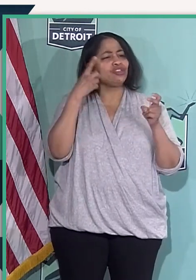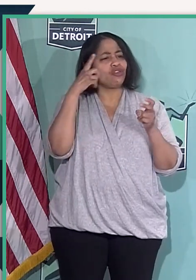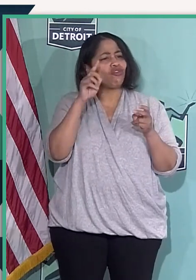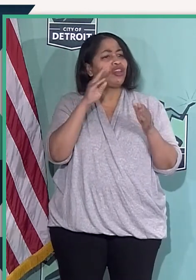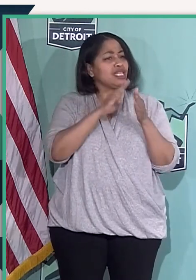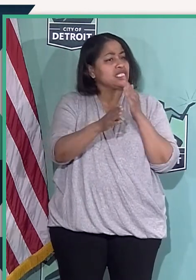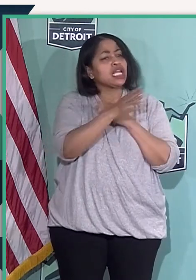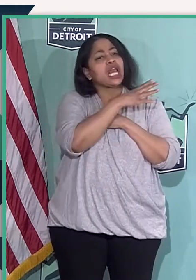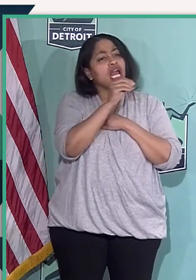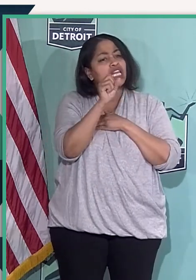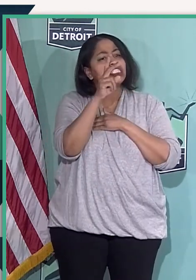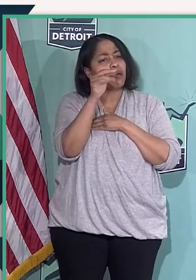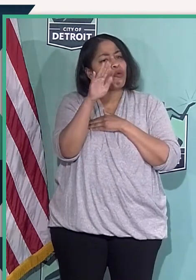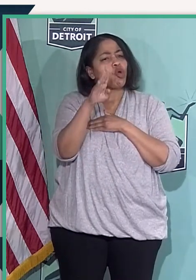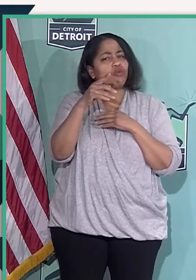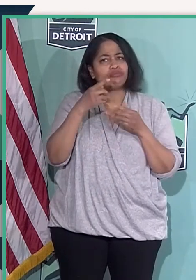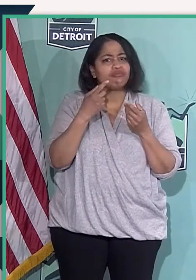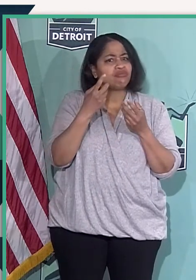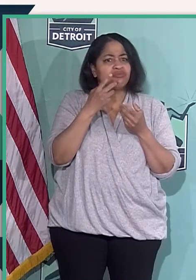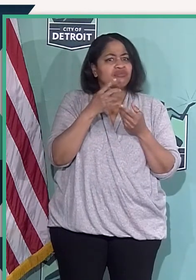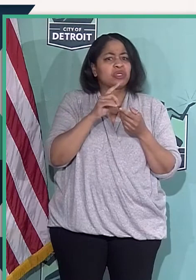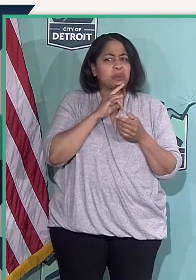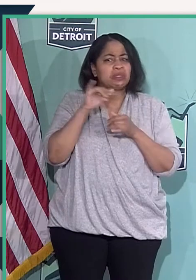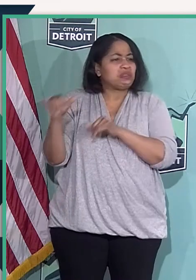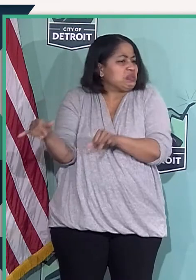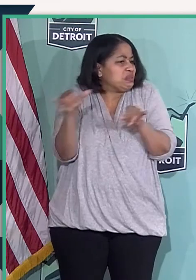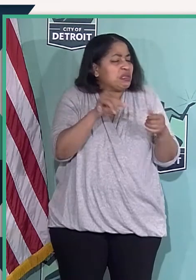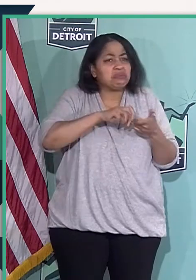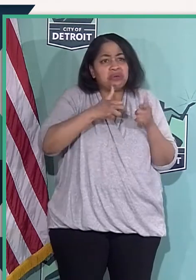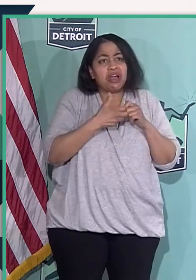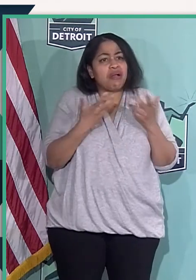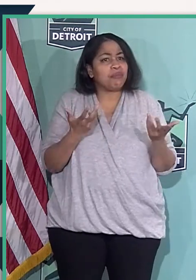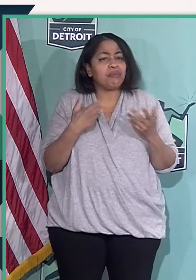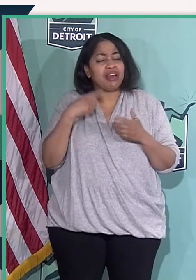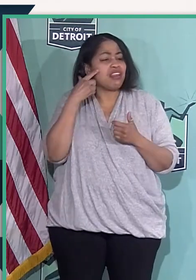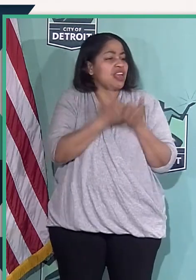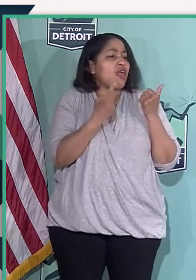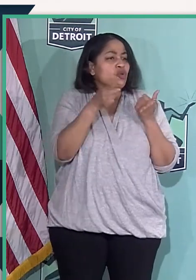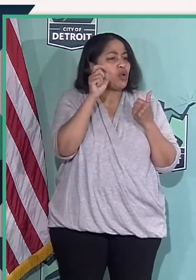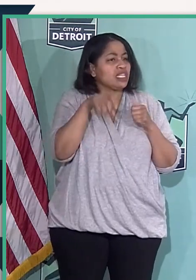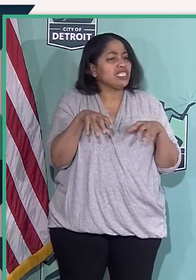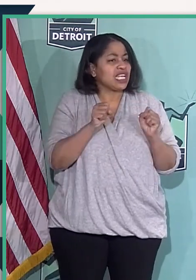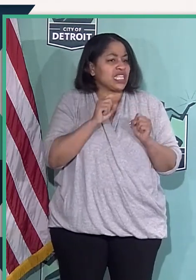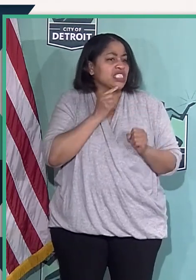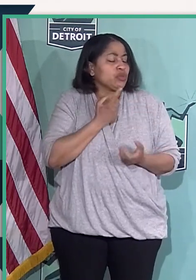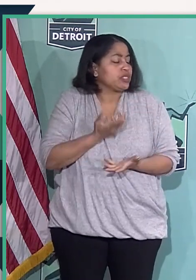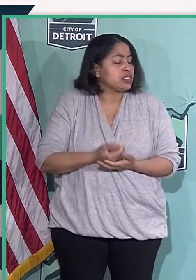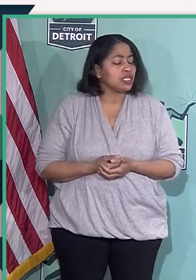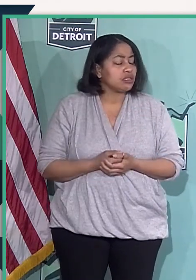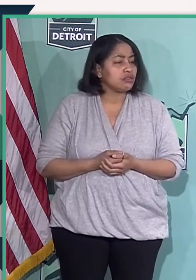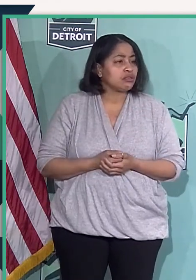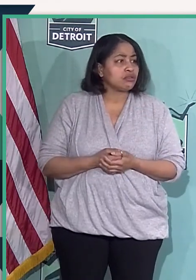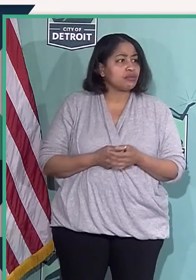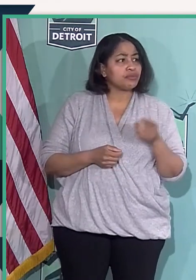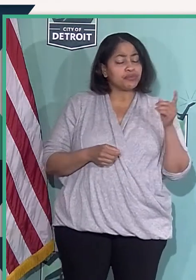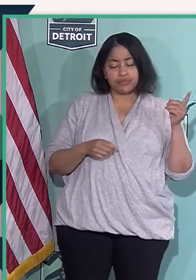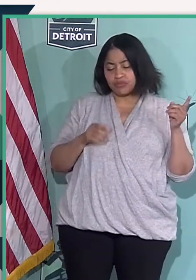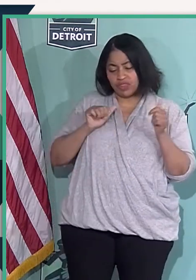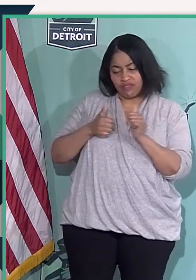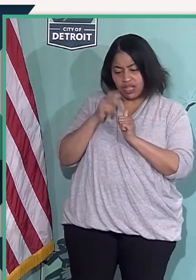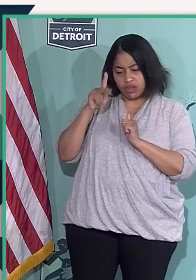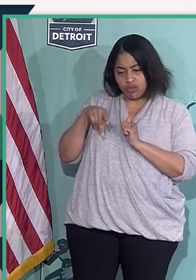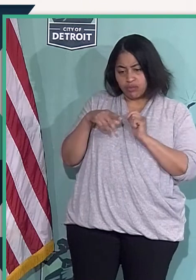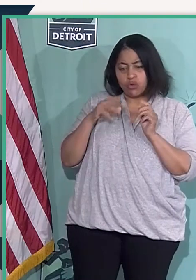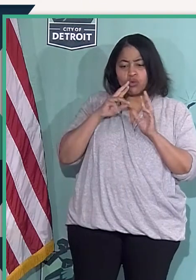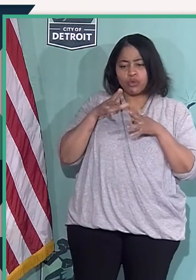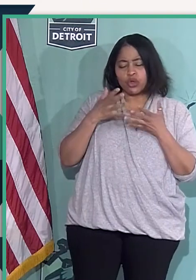suburbs. And, you know, I think everybody should take it equally seriously. Okay, and just as a follow-up, the reporter's